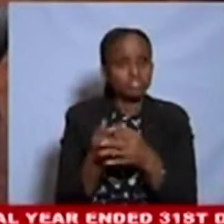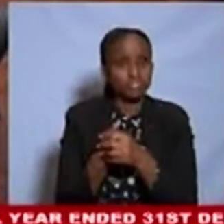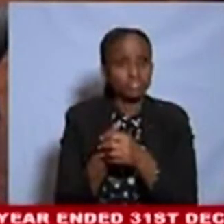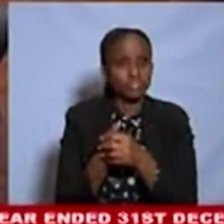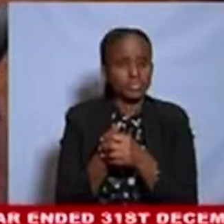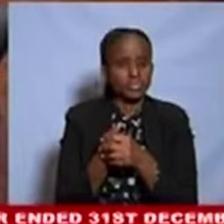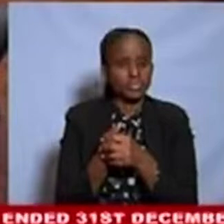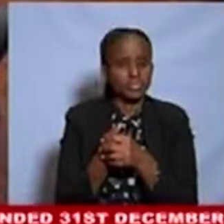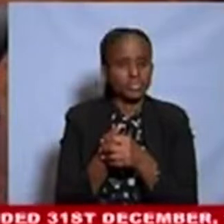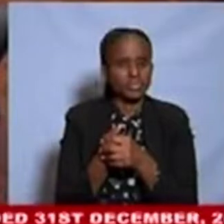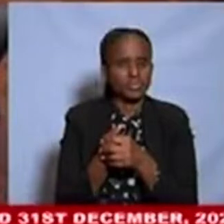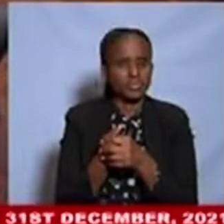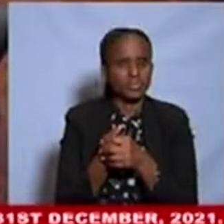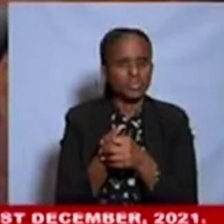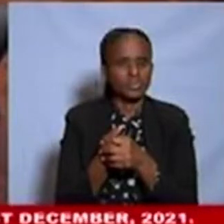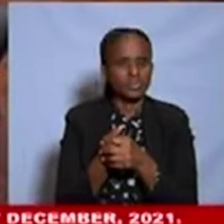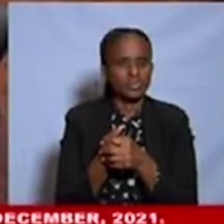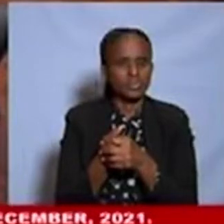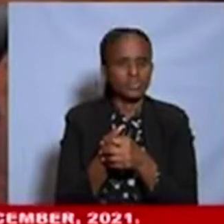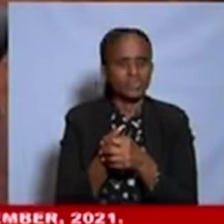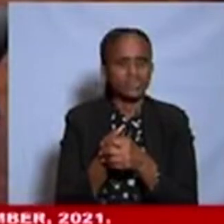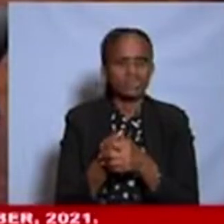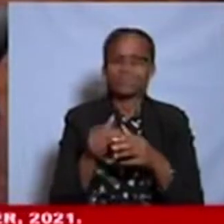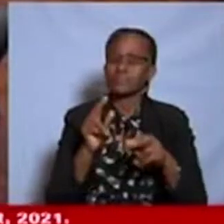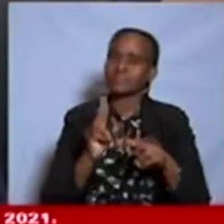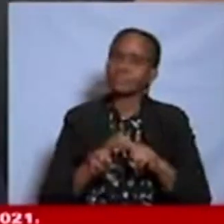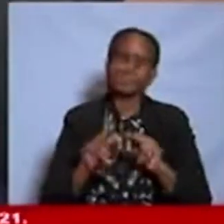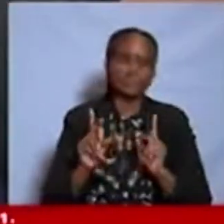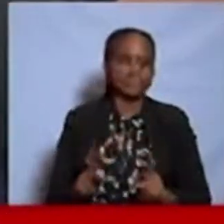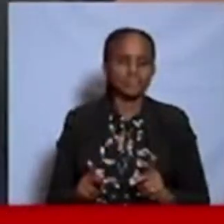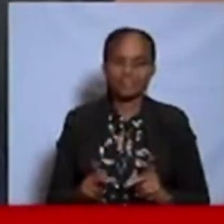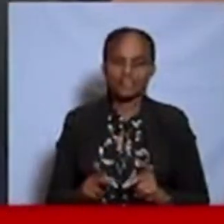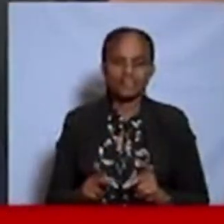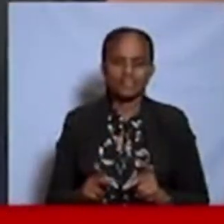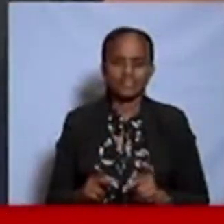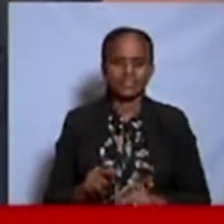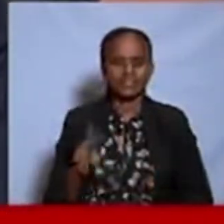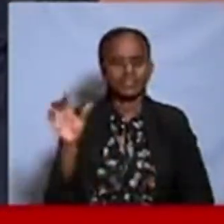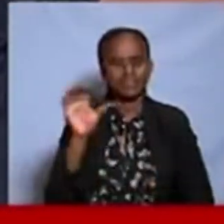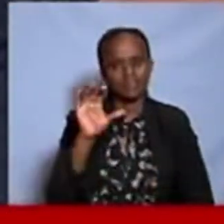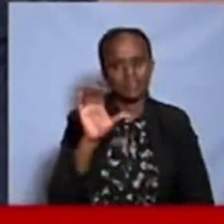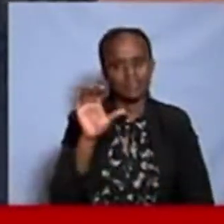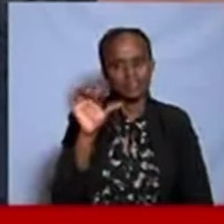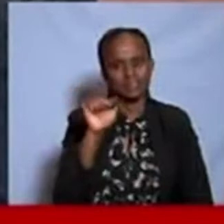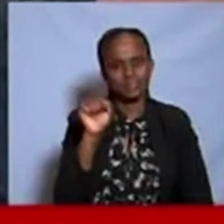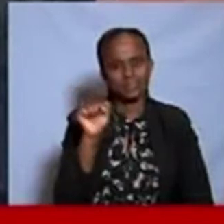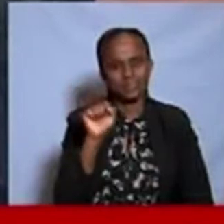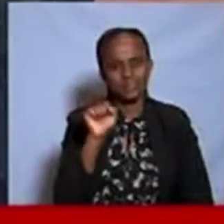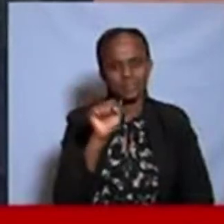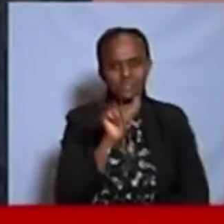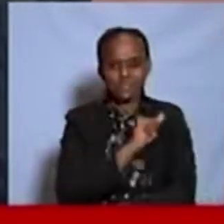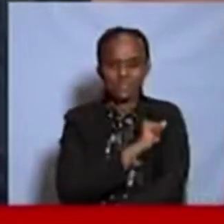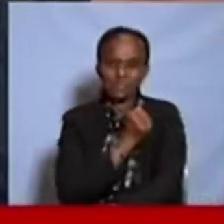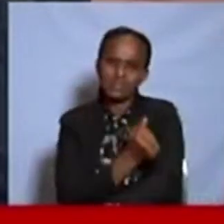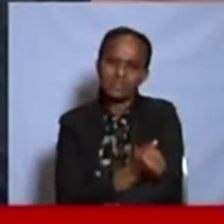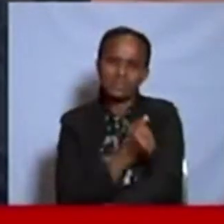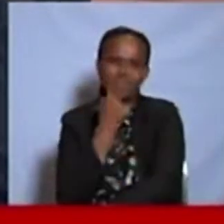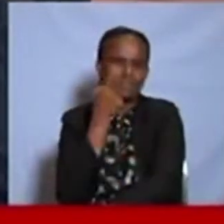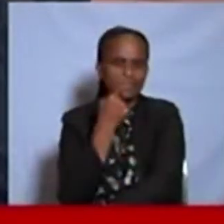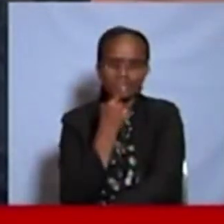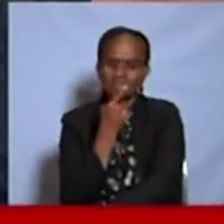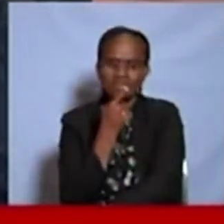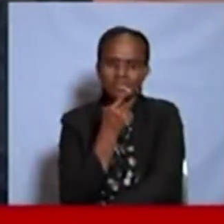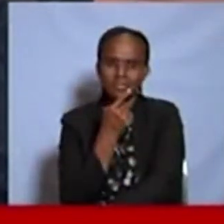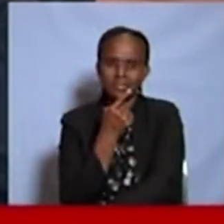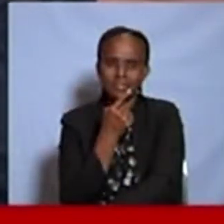turn off that mic. Chair, CS, who authorized